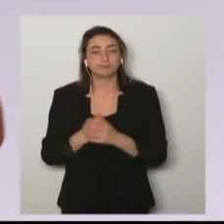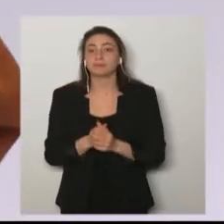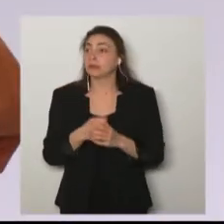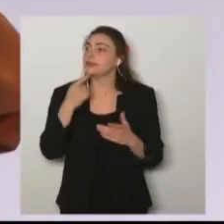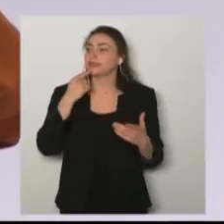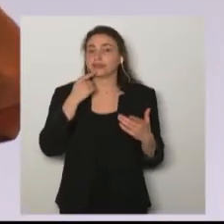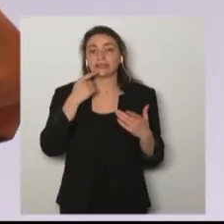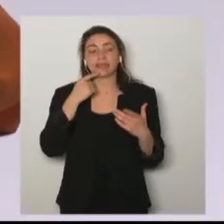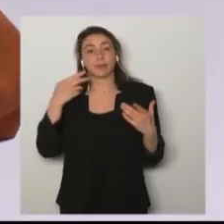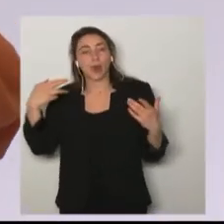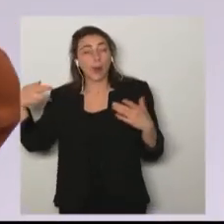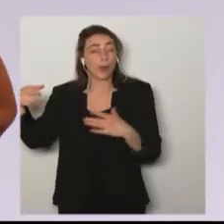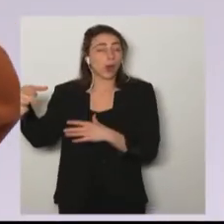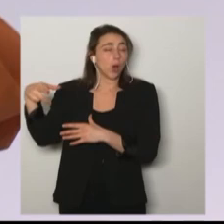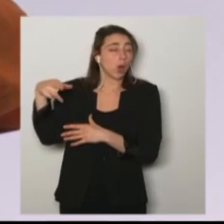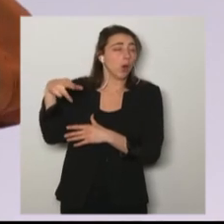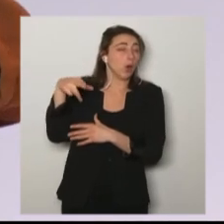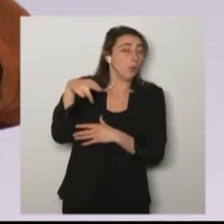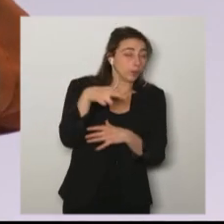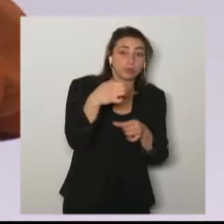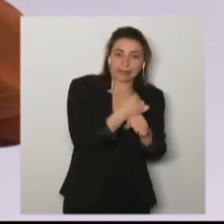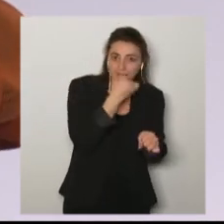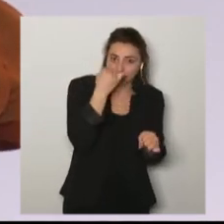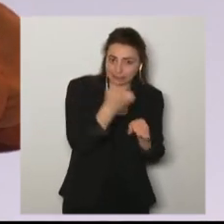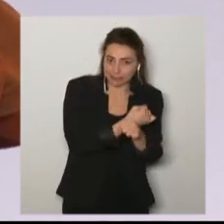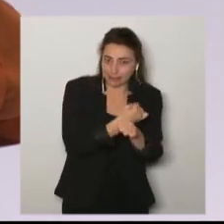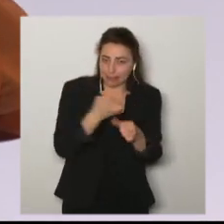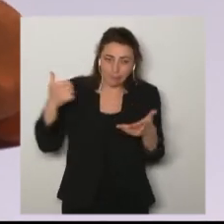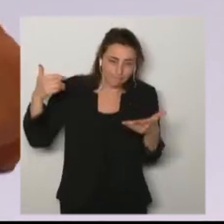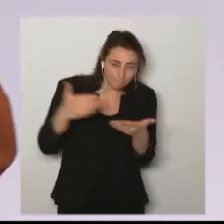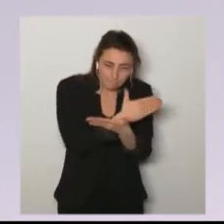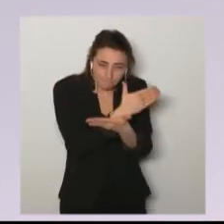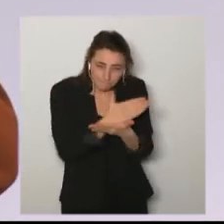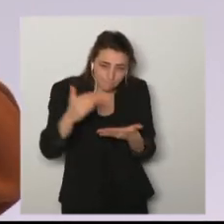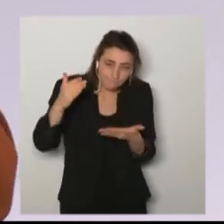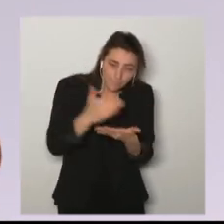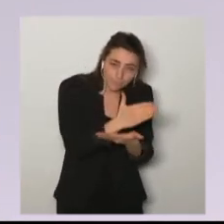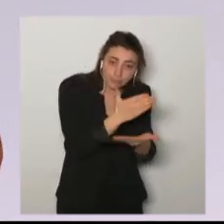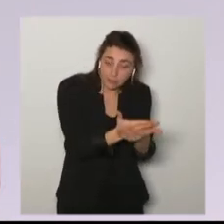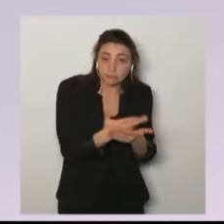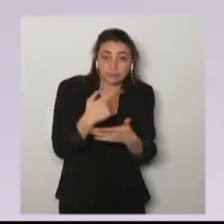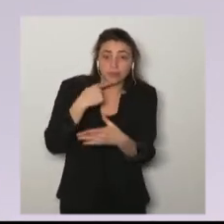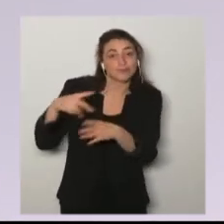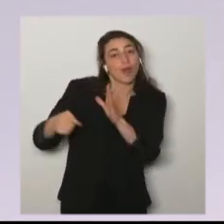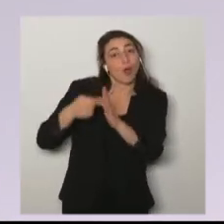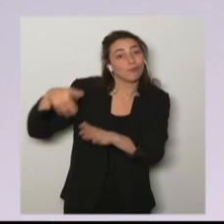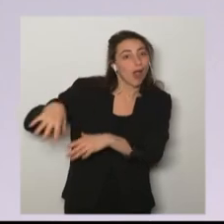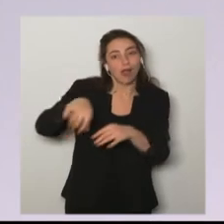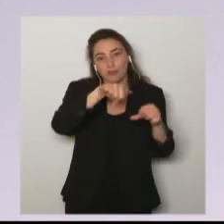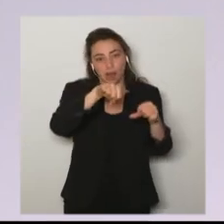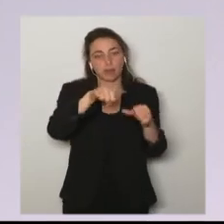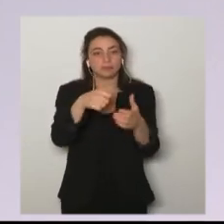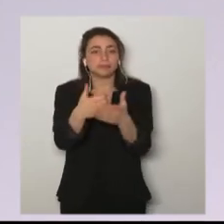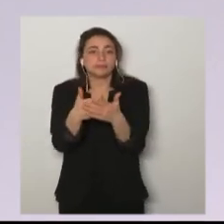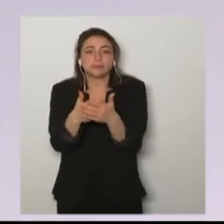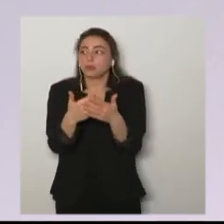back, when you get back to work, this can last years, 10 years